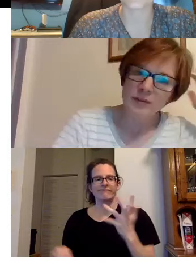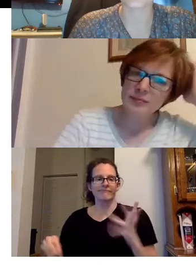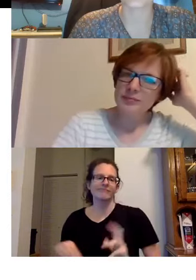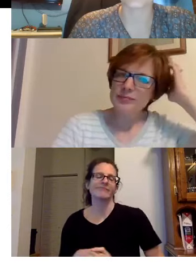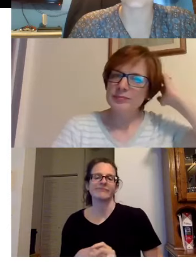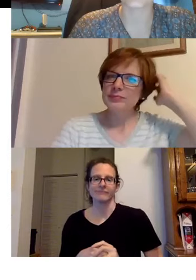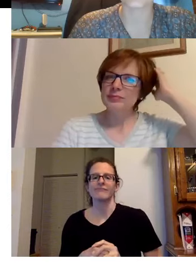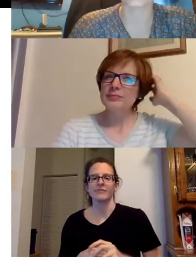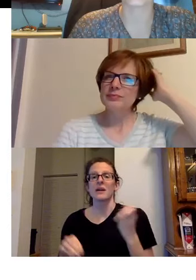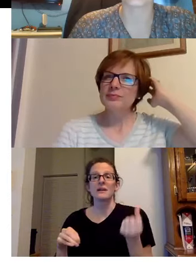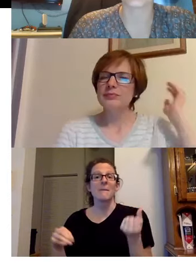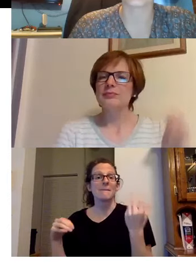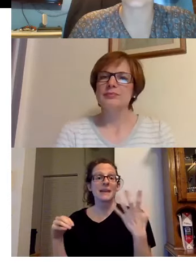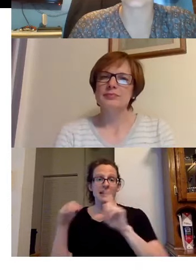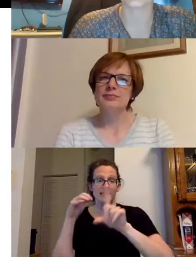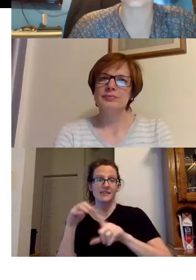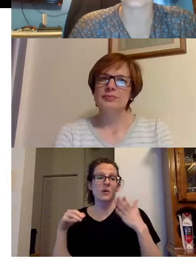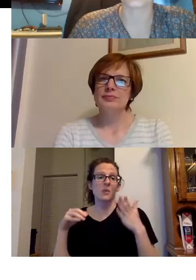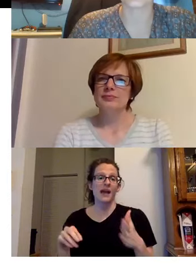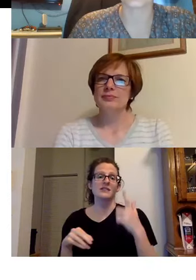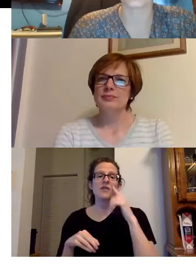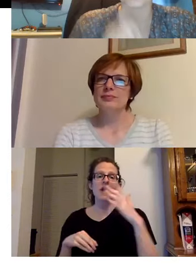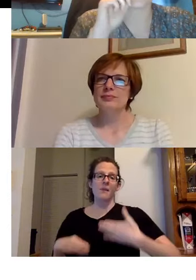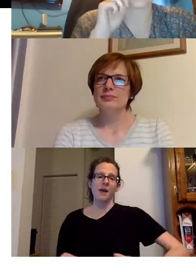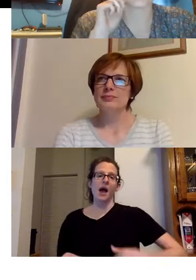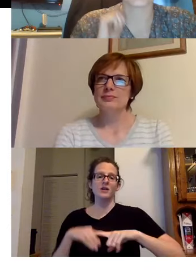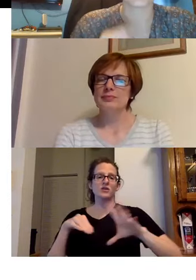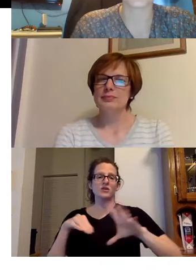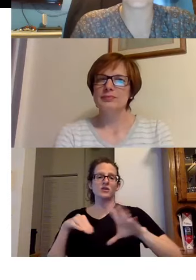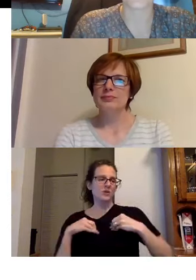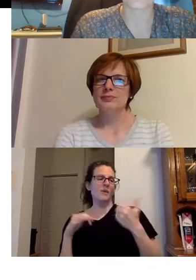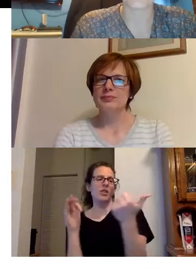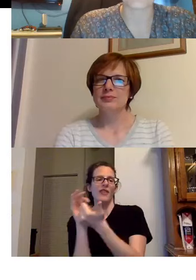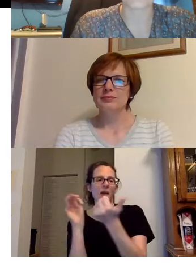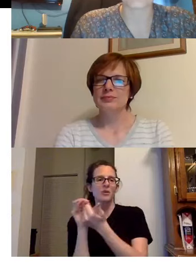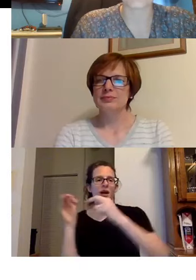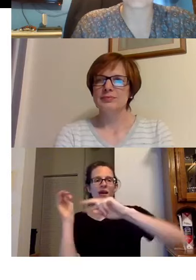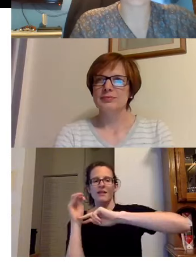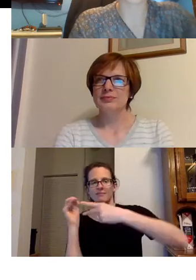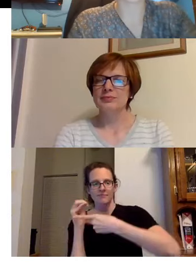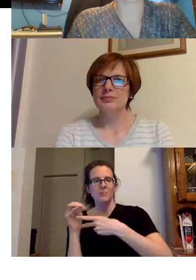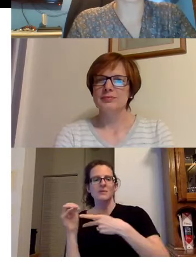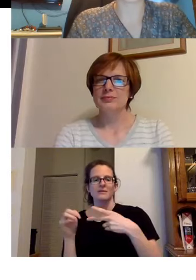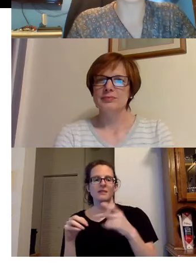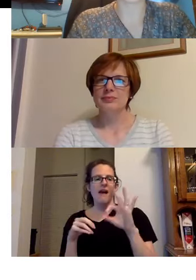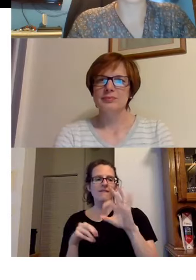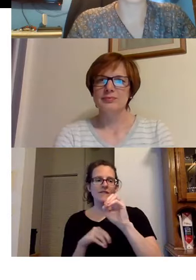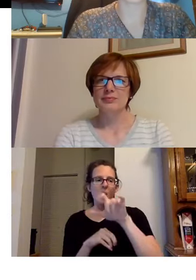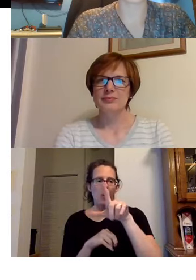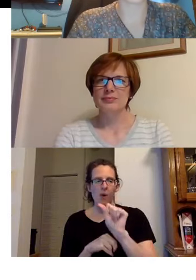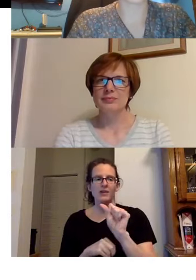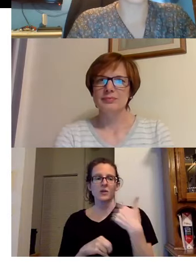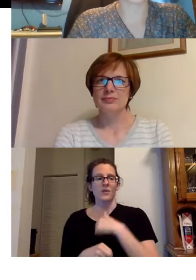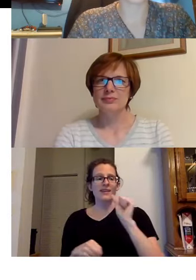are many ways for our bodies to absorb the therapeutic components of Young Living essential oils. We can inhale